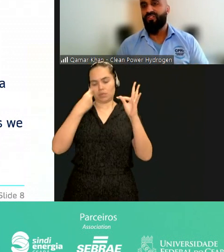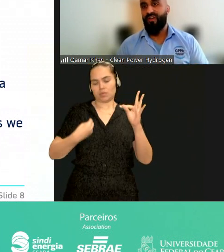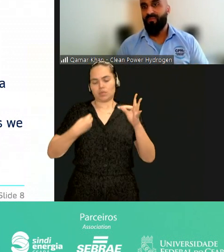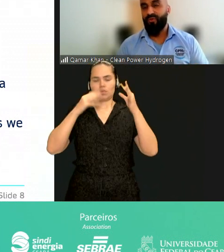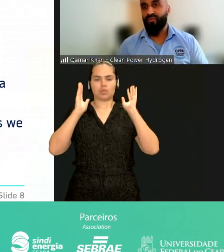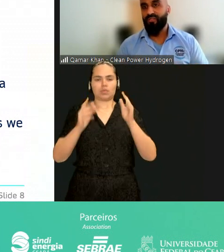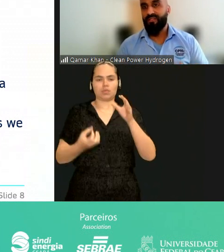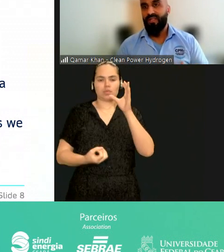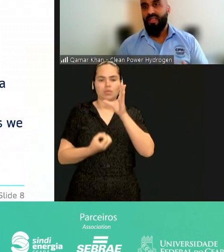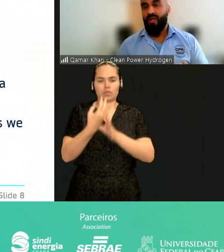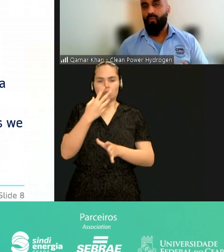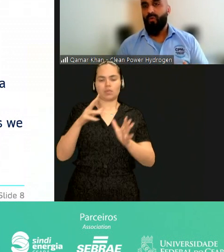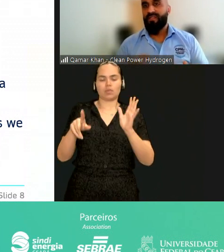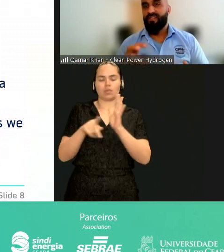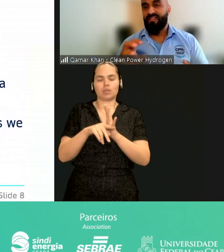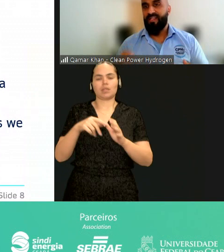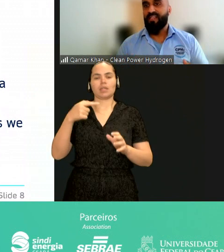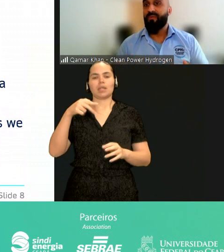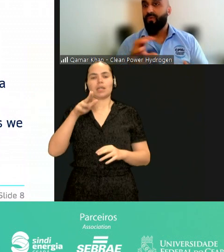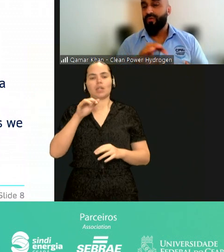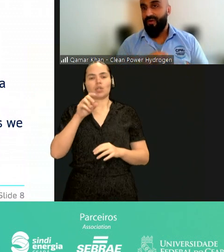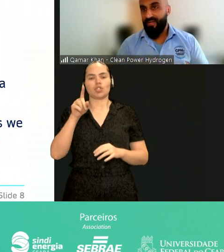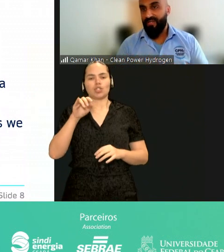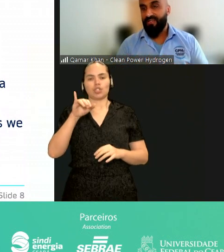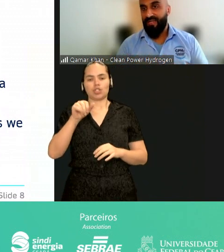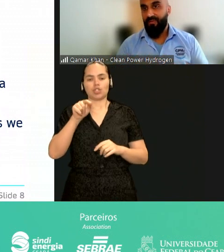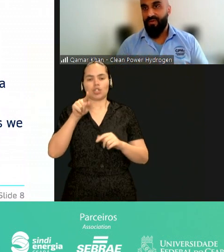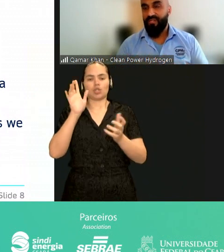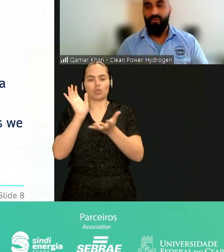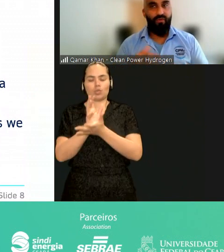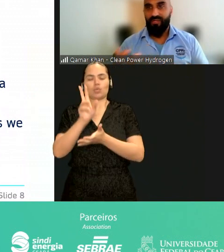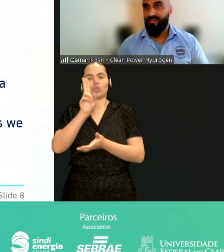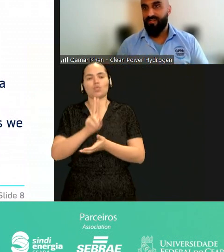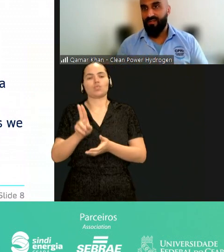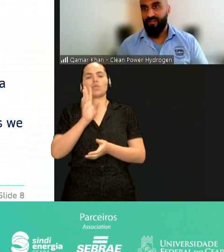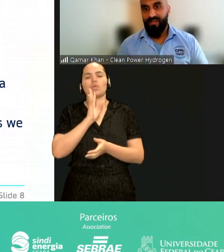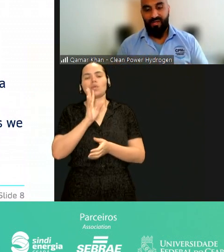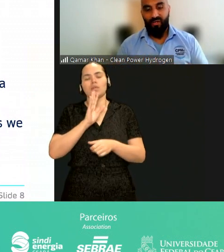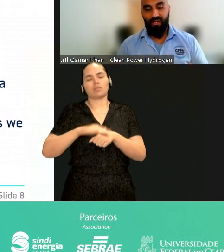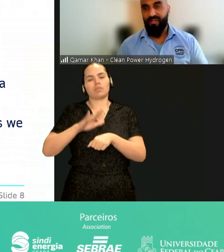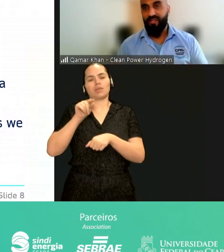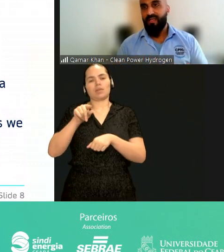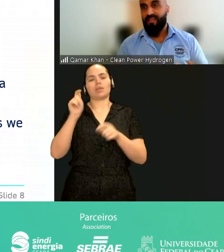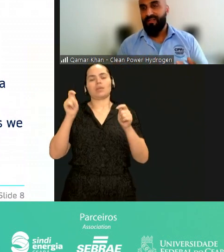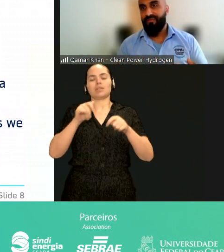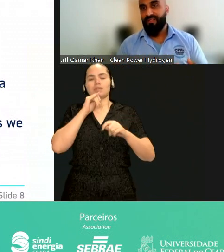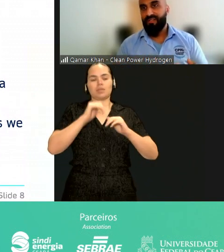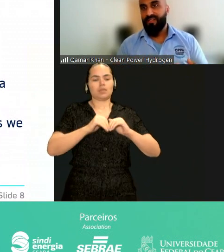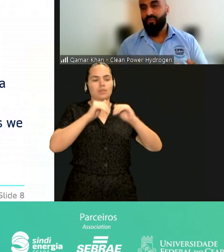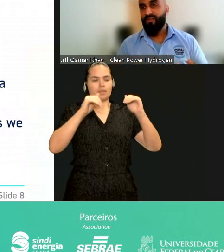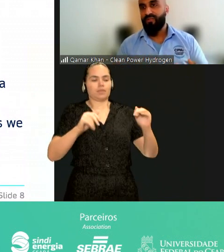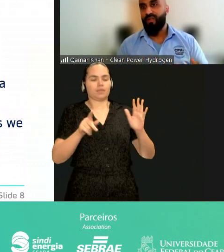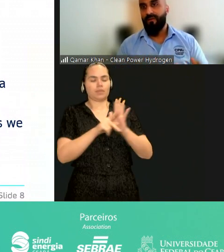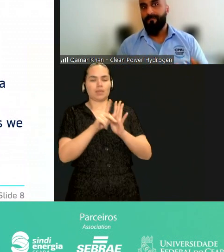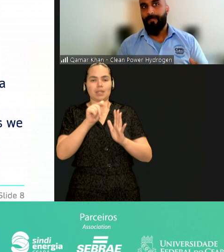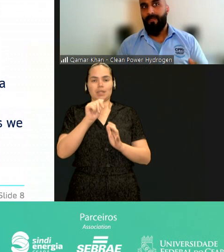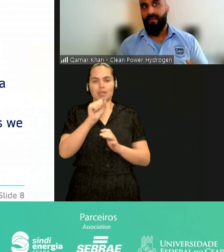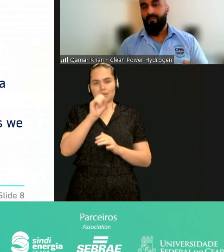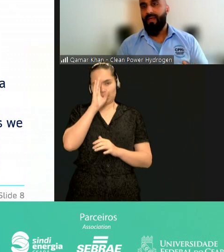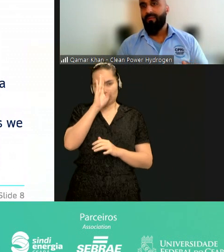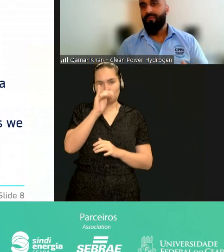gas drying process, which is the stage before the cryogenic separation, which is existing technology. The difference is we've just